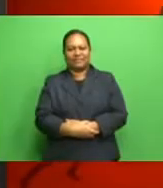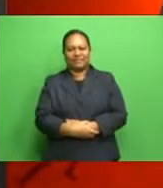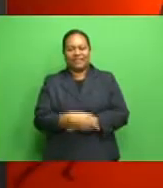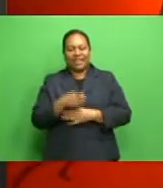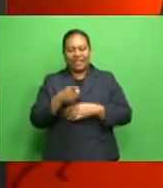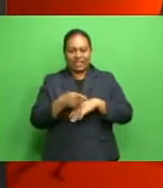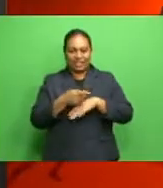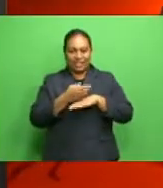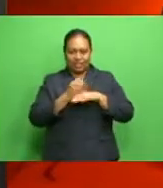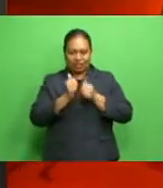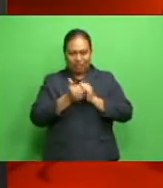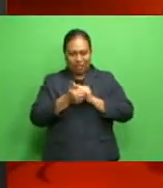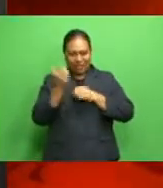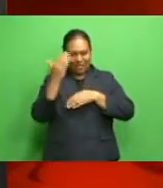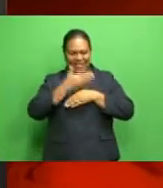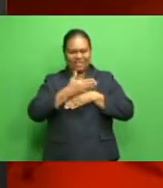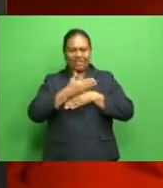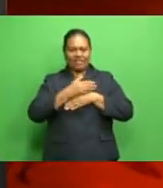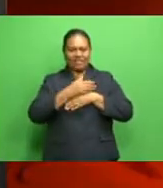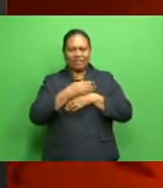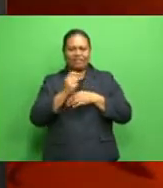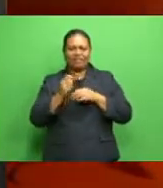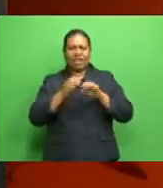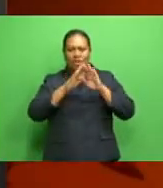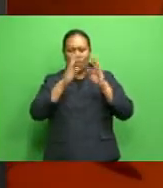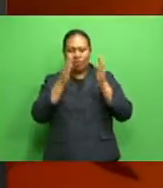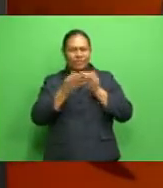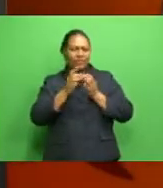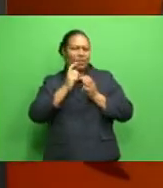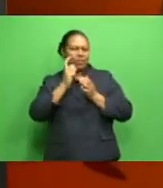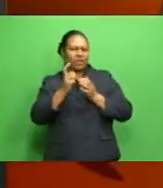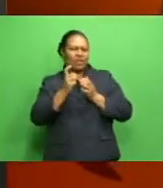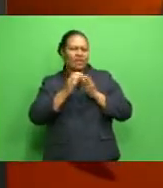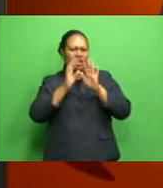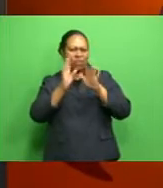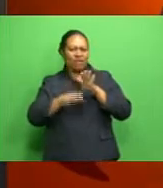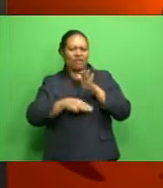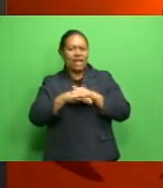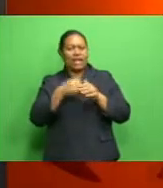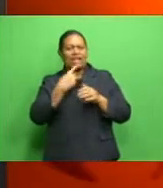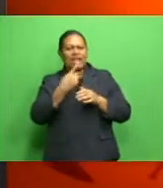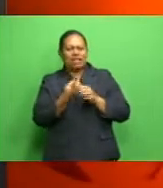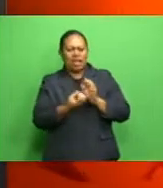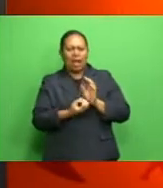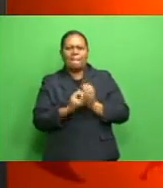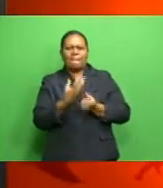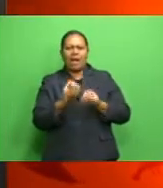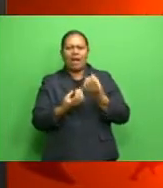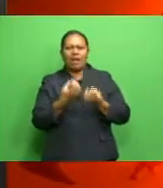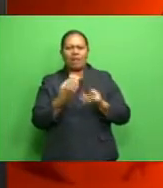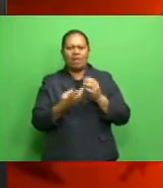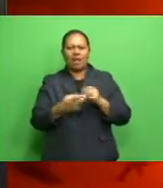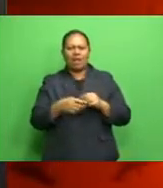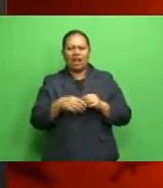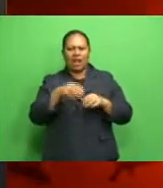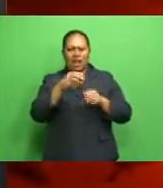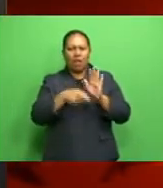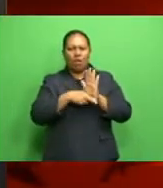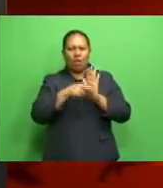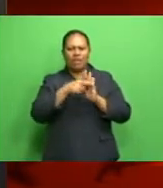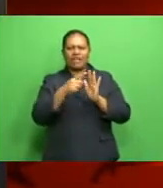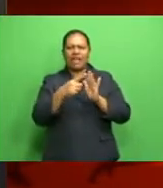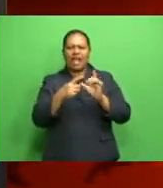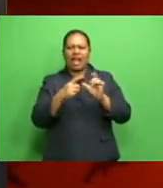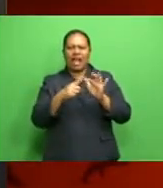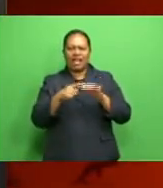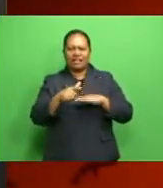That's it from Sports Tonight. Coming up in Weird and Wonderful, we tell you about a bubble hotel in Iceland. This and more after the